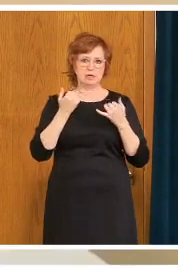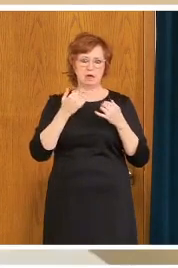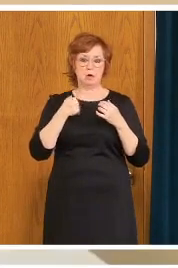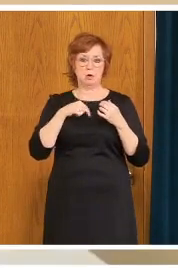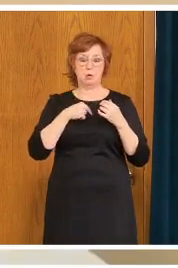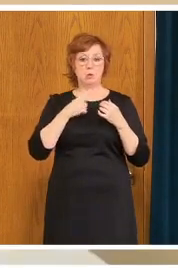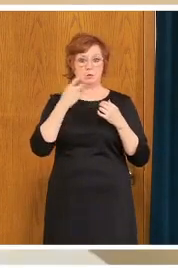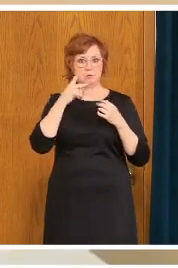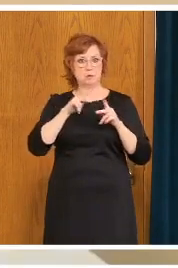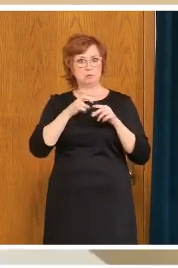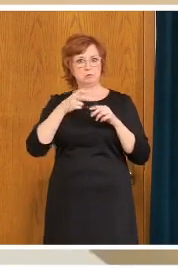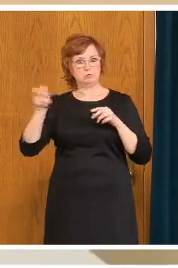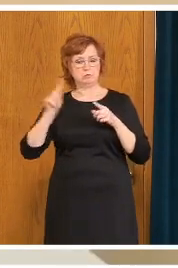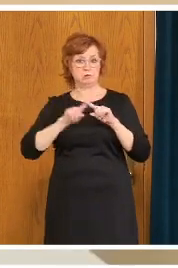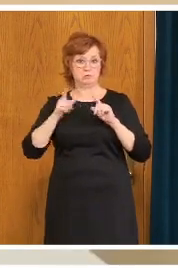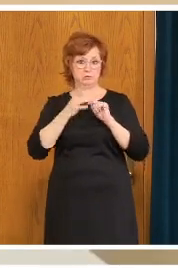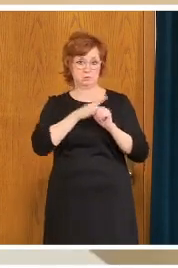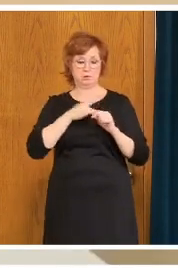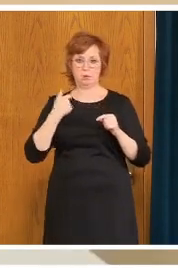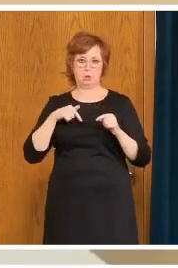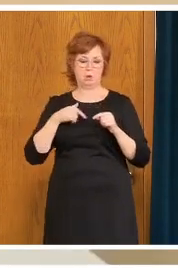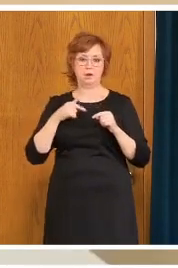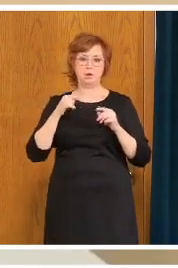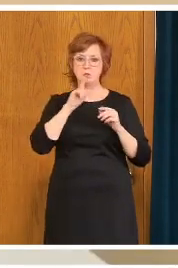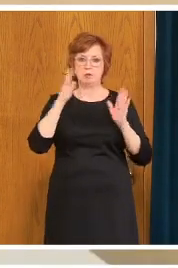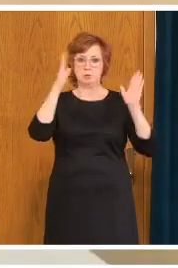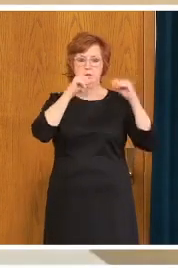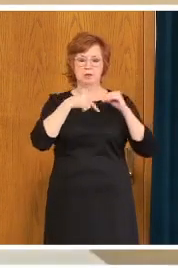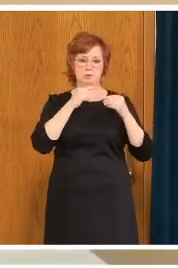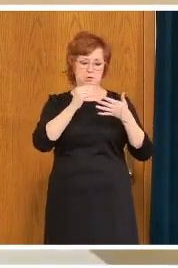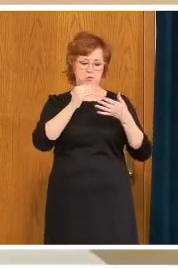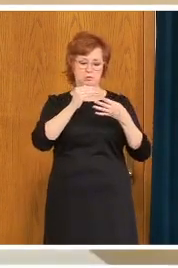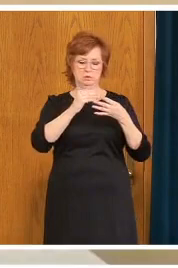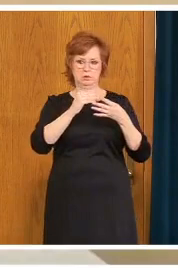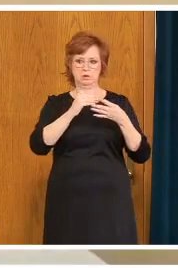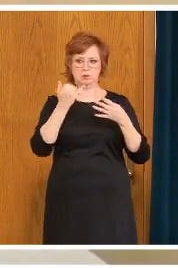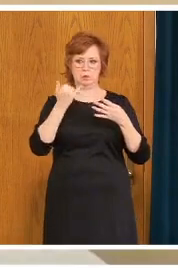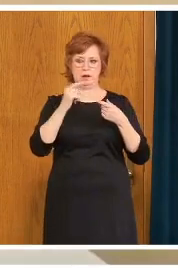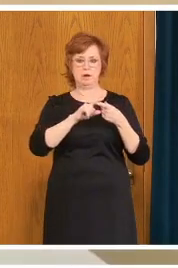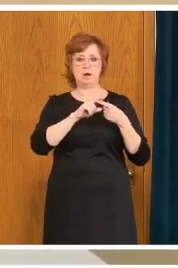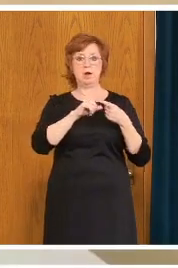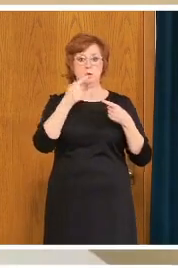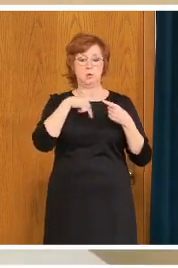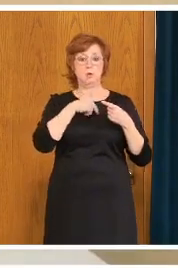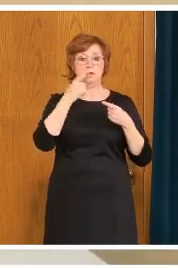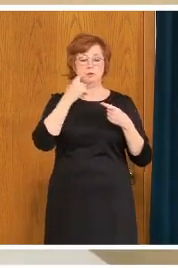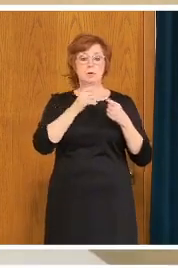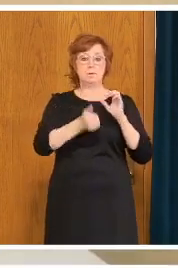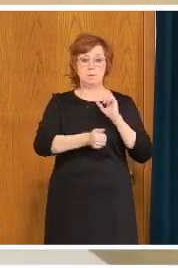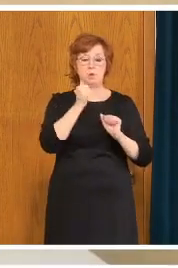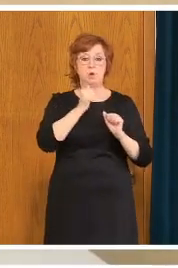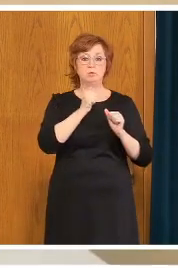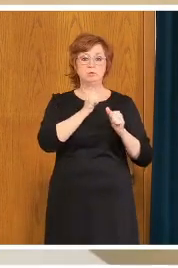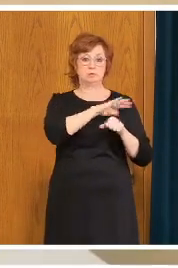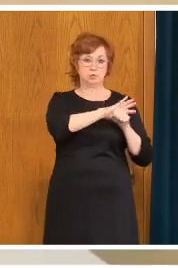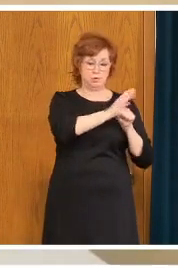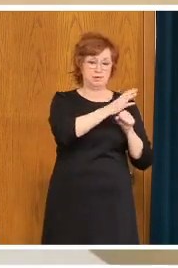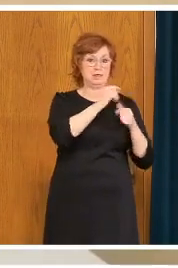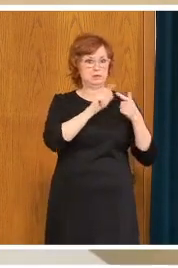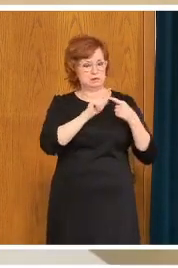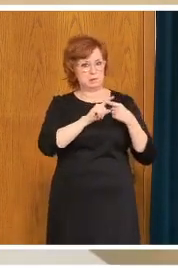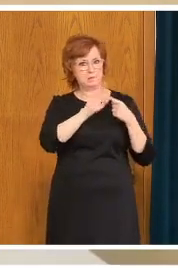other variants of concern. Right now, the vast majority of our variants are the UK 1.17, first identified in UK, but obviously